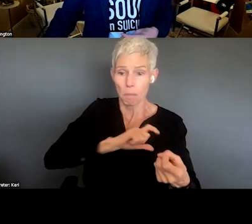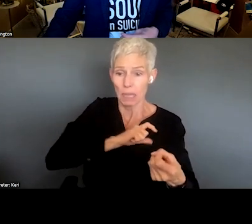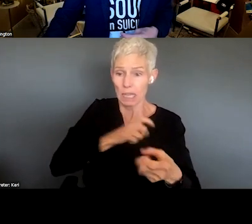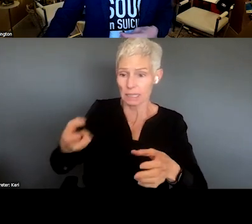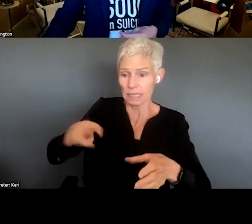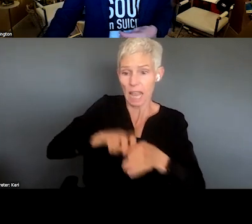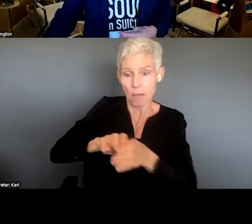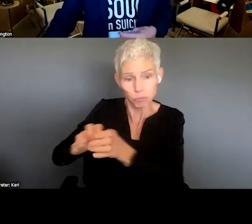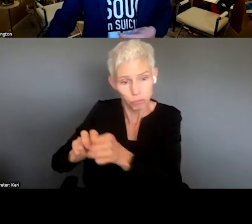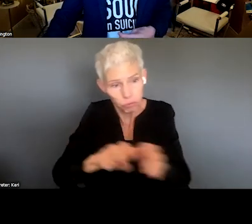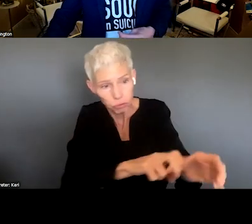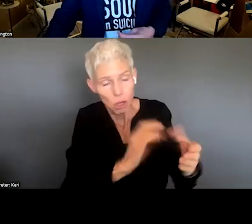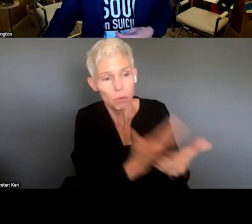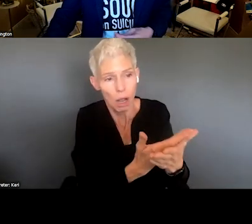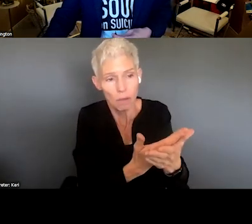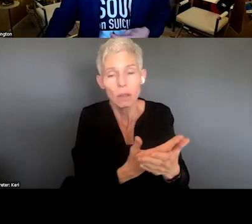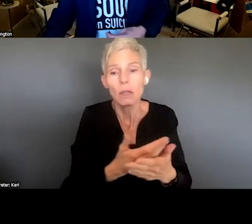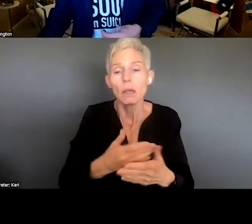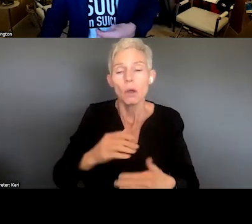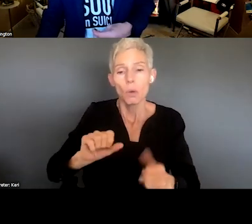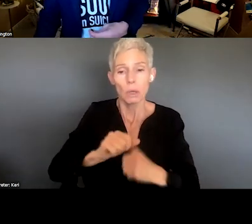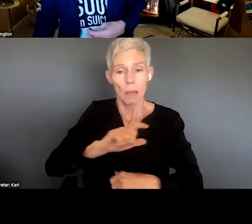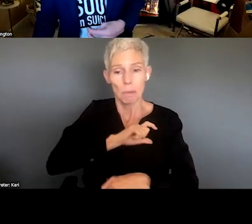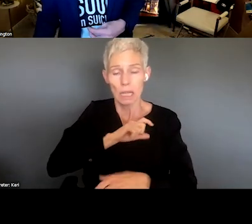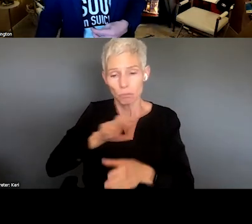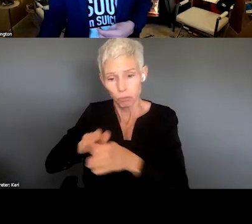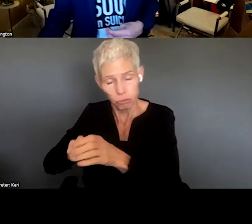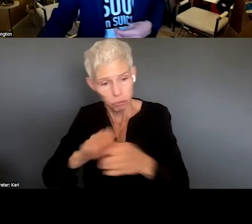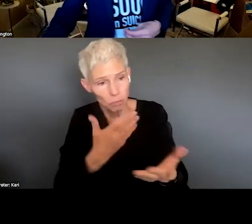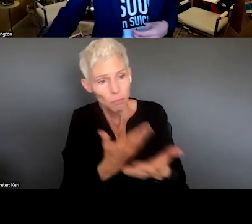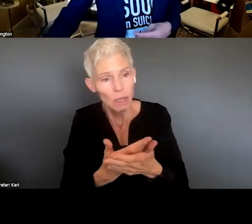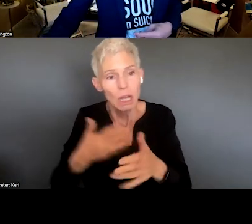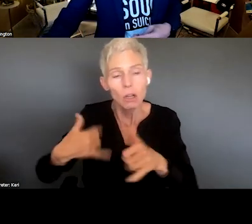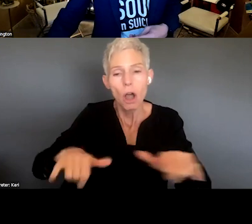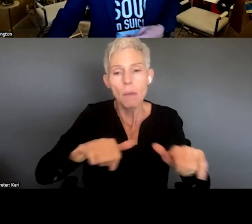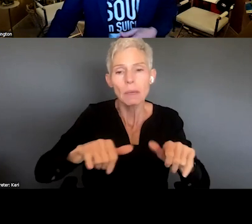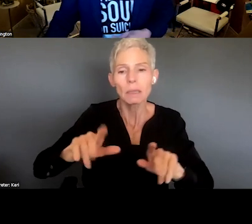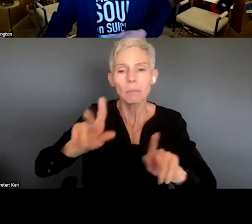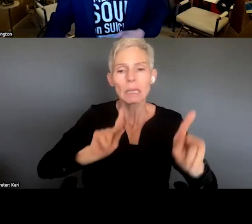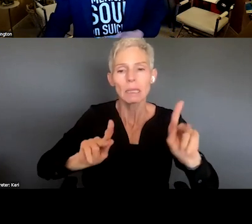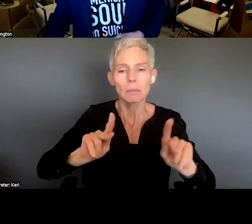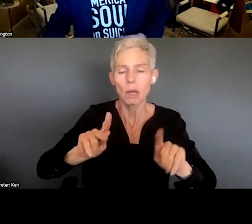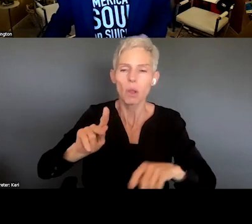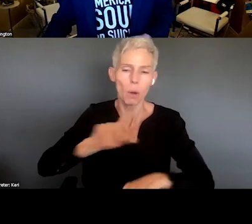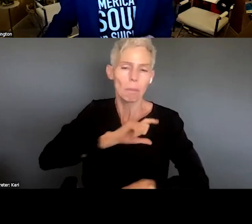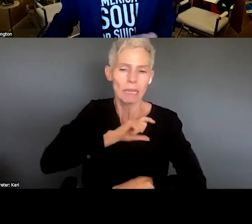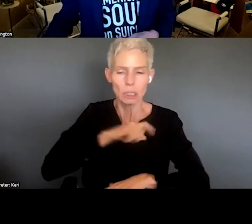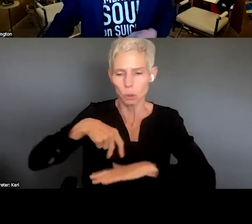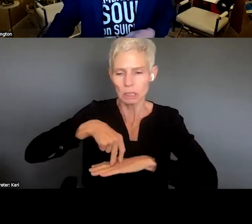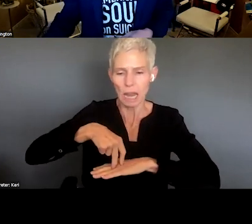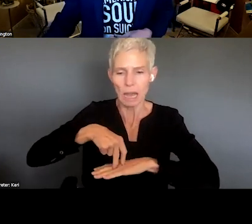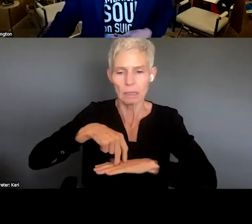And if they got there in a patrol car, it's very common for police to stand around. Sometimes they call it wall time. They just wait, and they wait